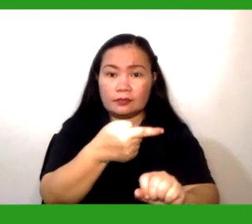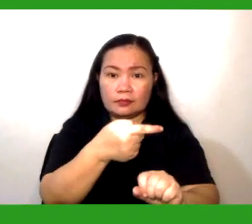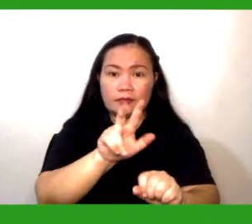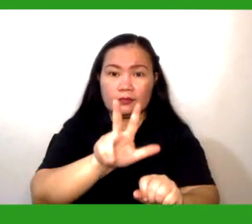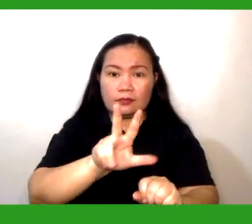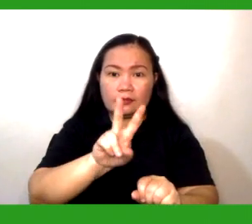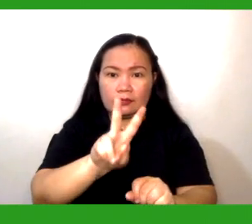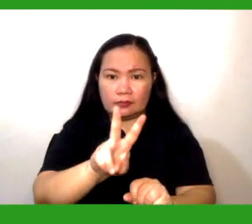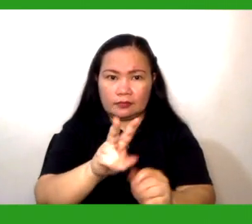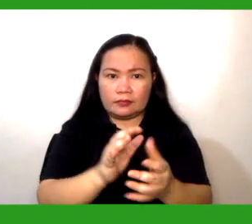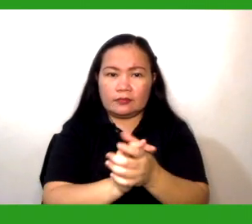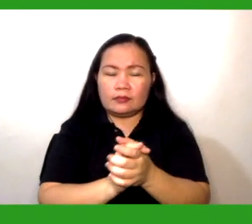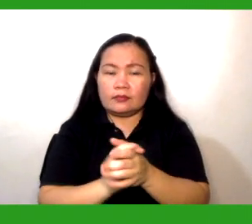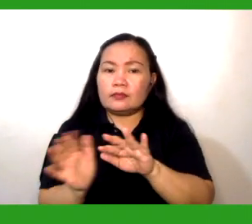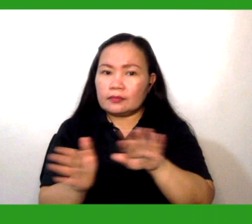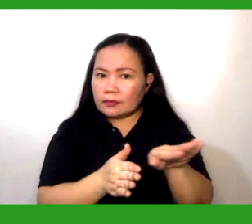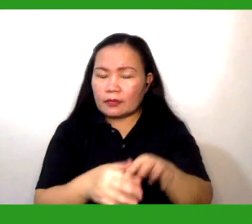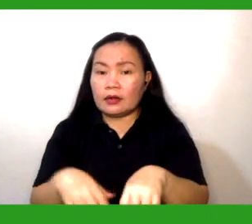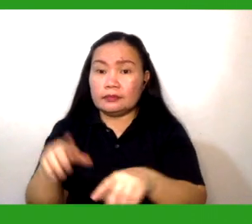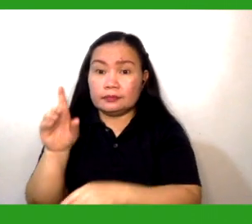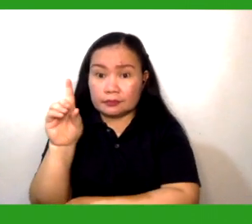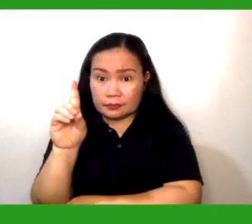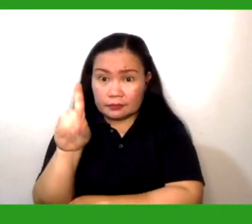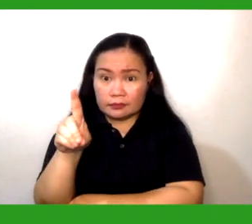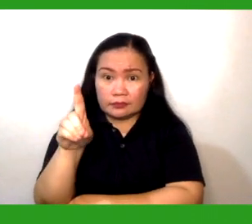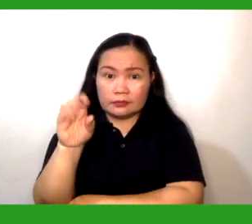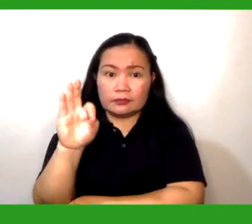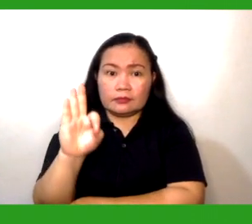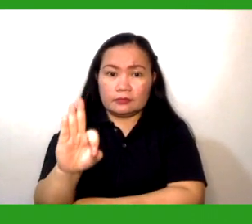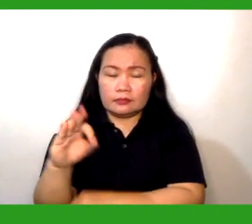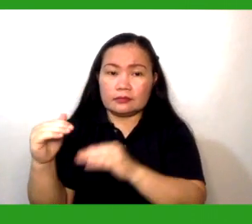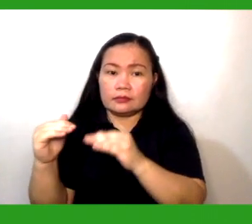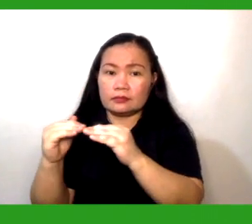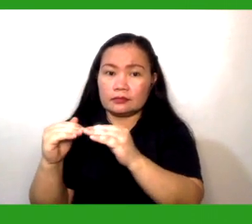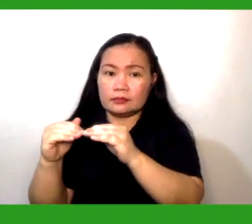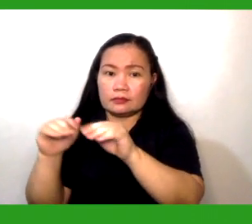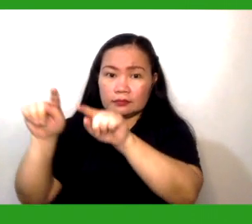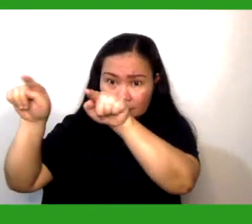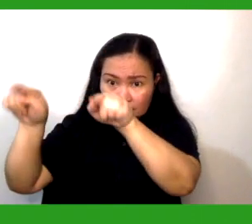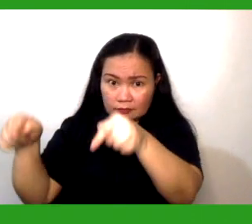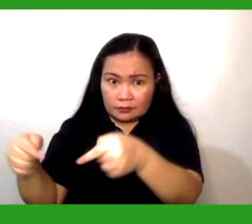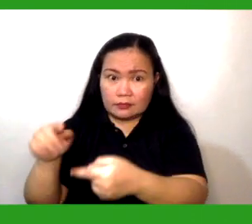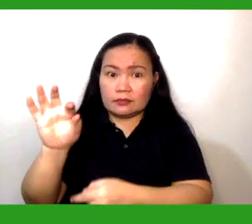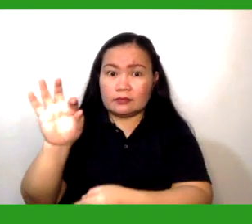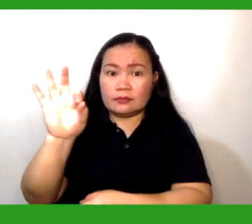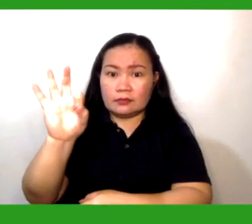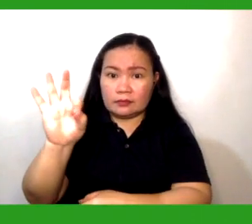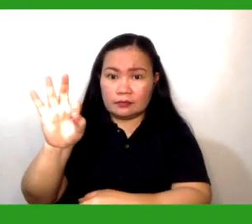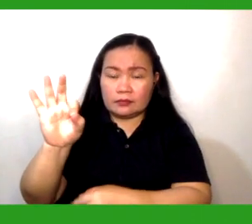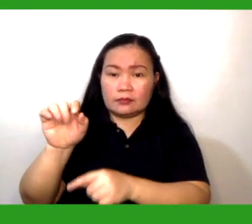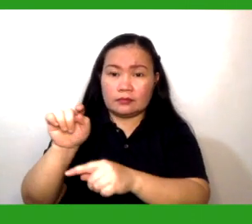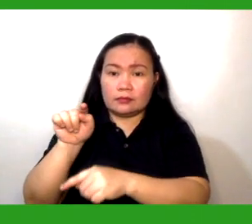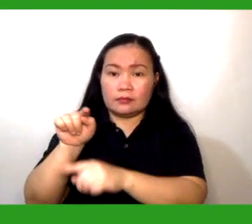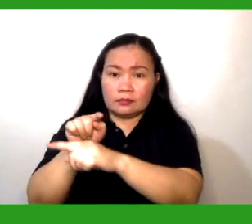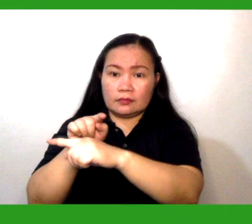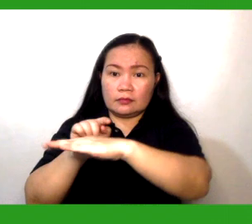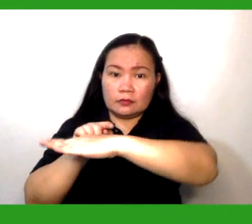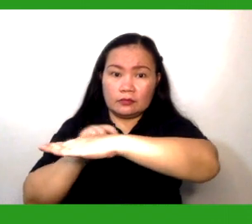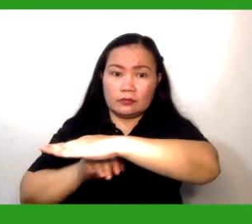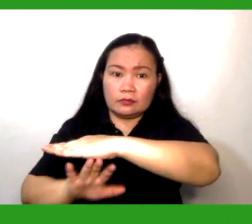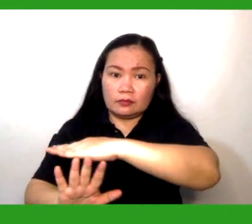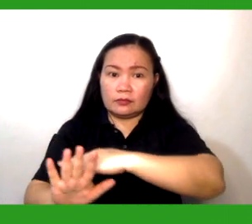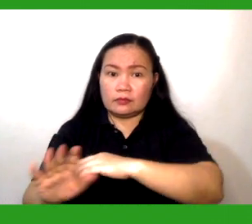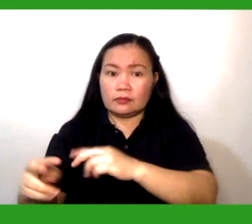While for us to get the degree Fahrenheit, we need to use 9/5 times degree Celsius